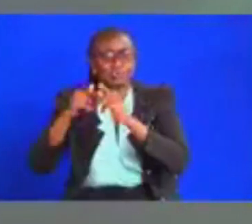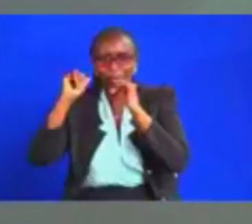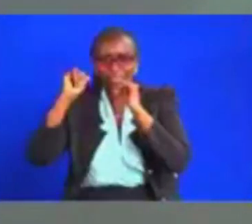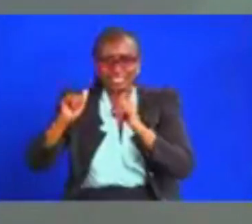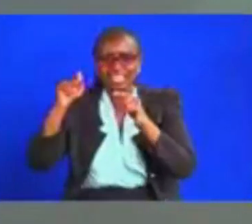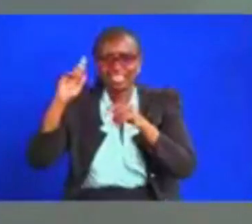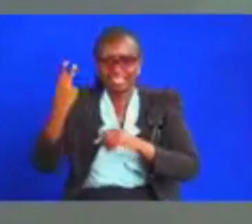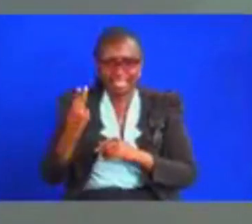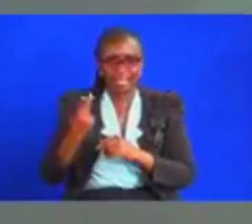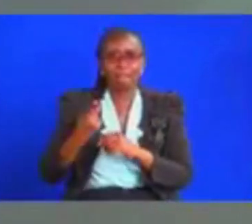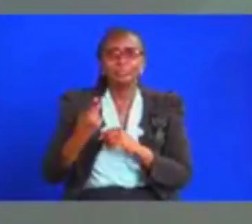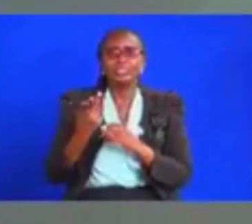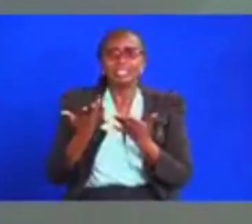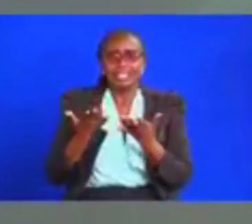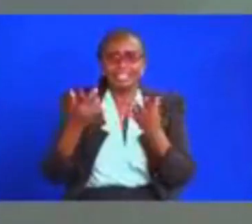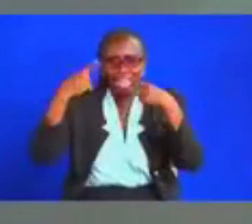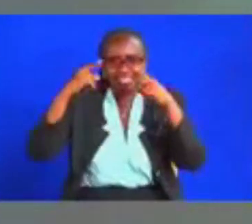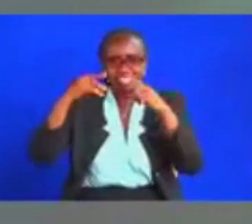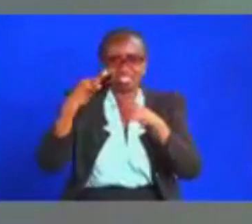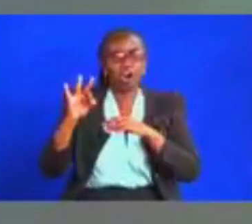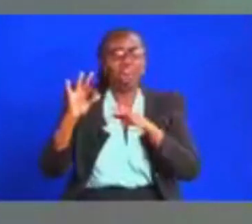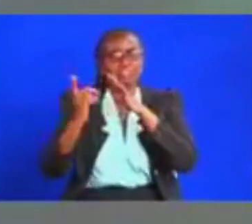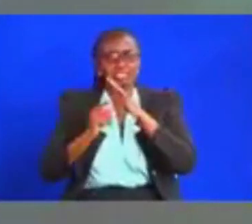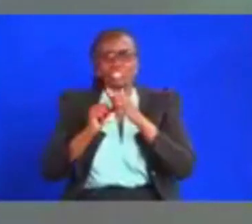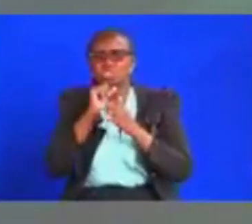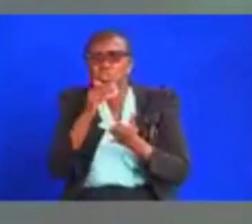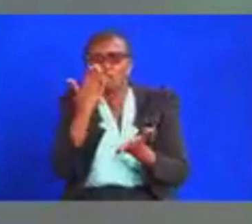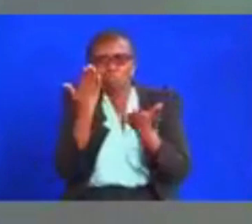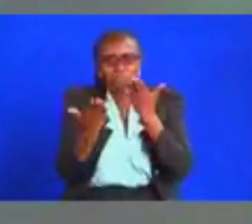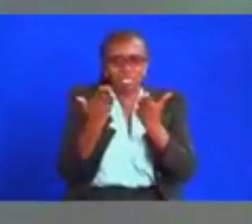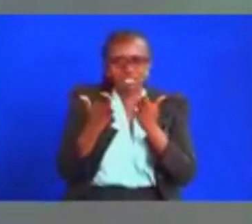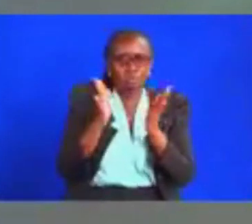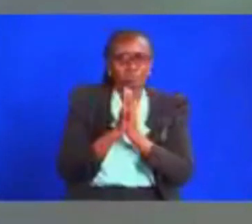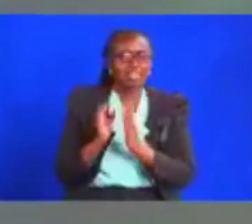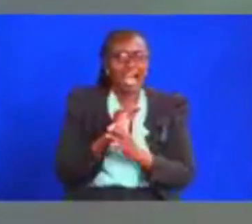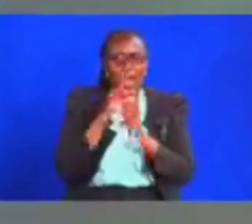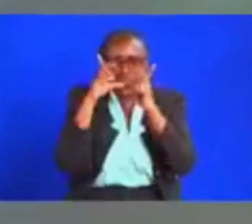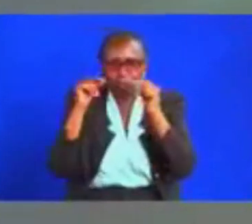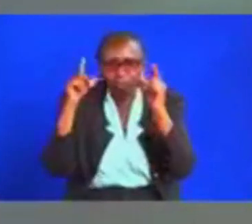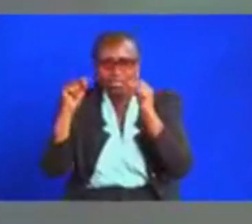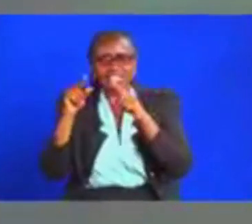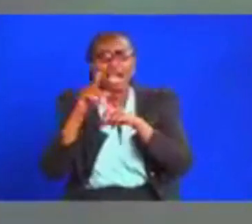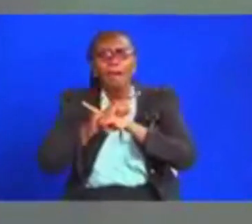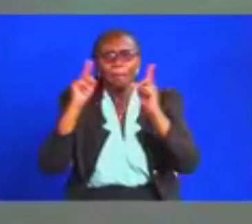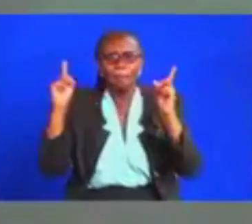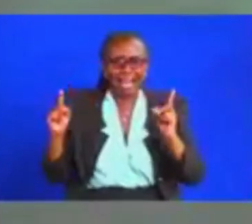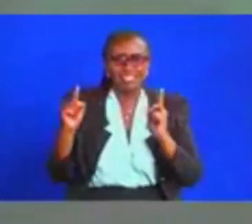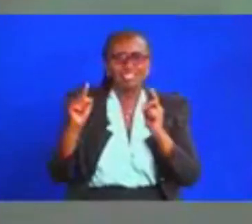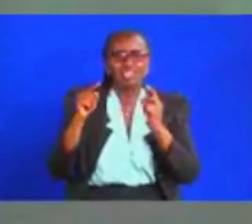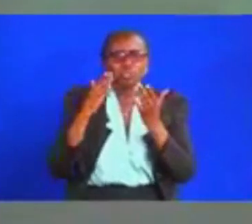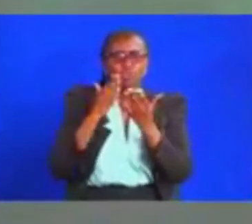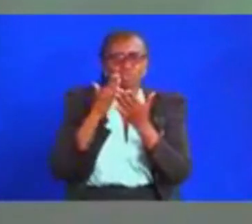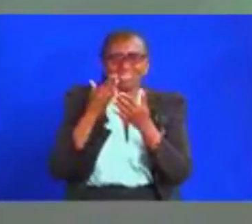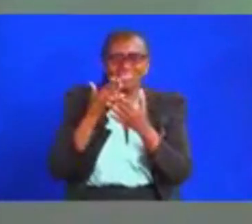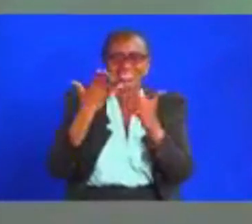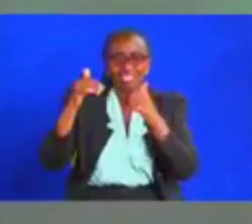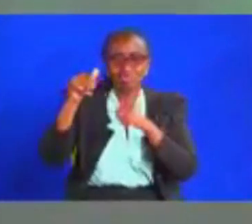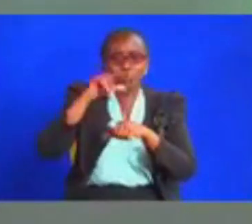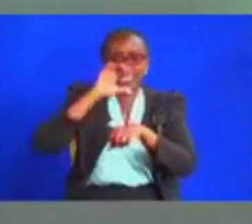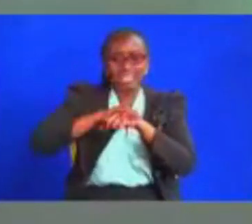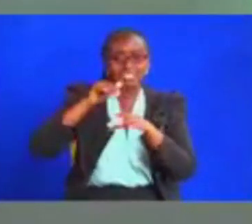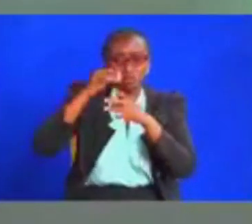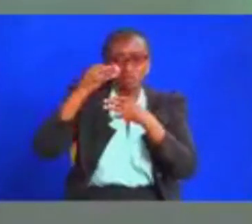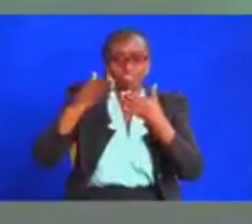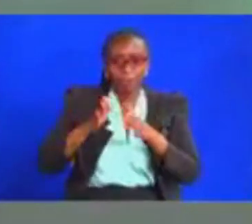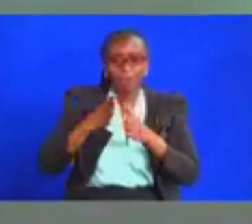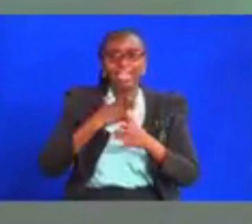the ministry here is not just measured in the charismatism of our speech, but to the degree to which we got out of the way and we